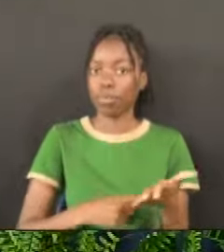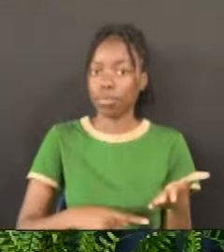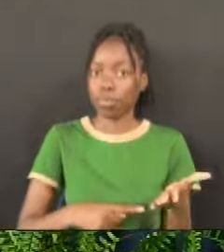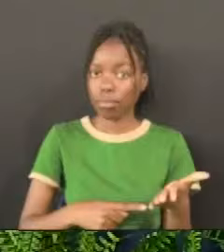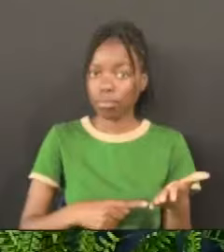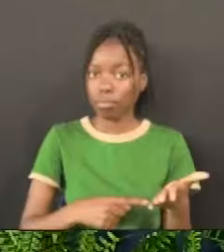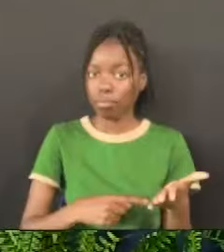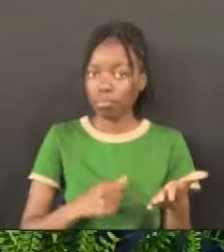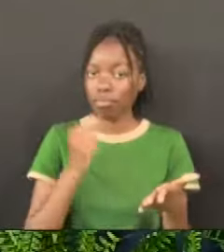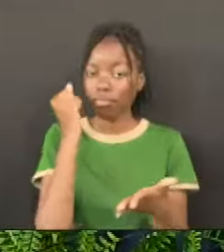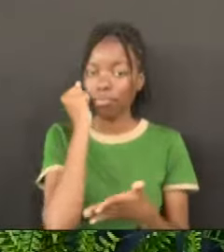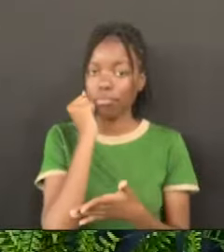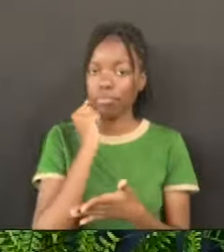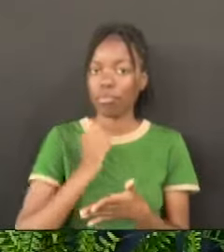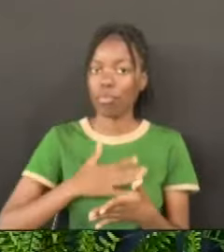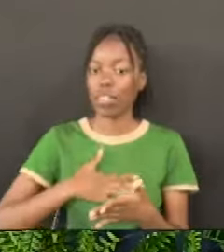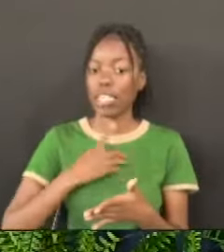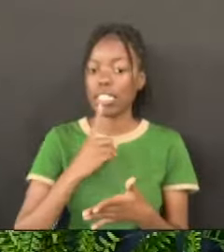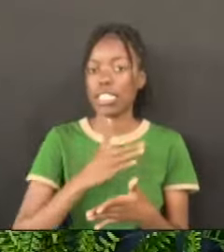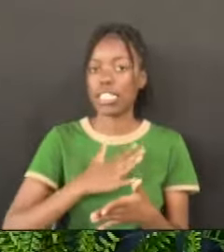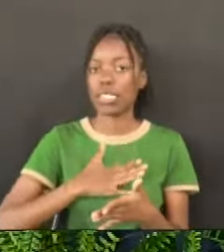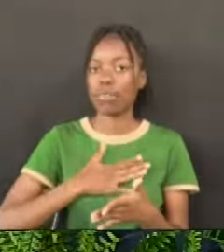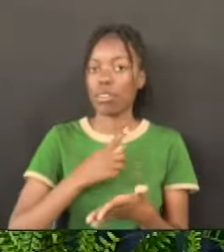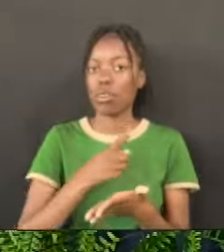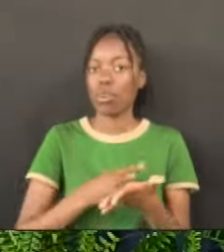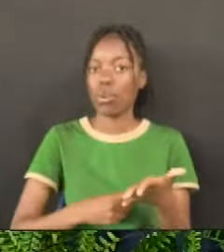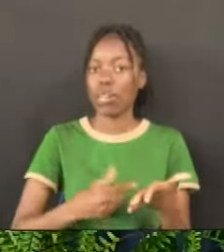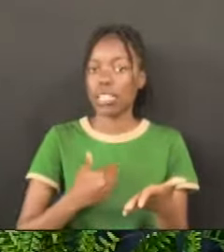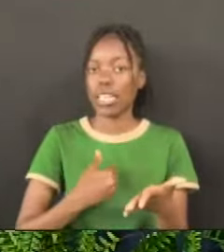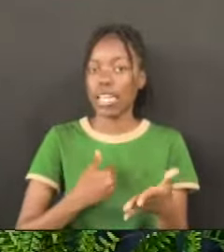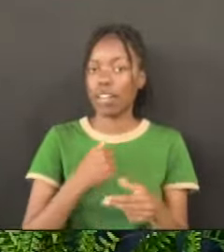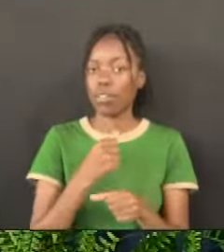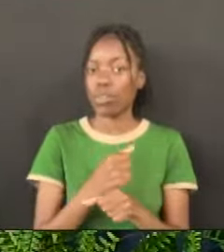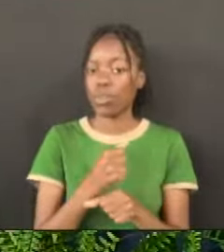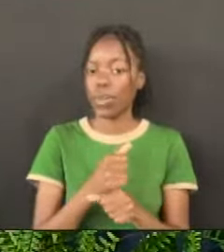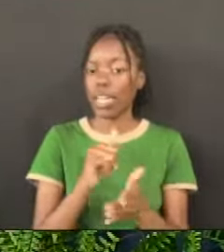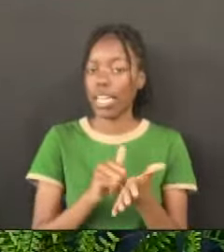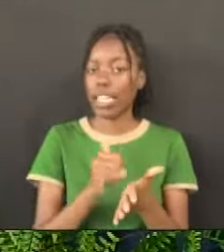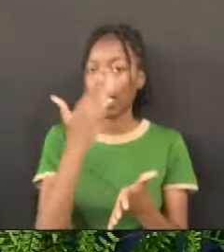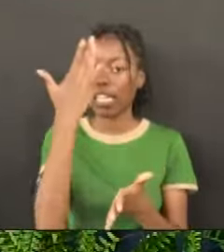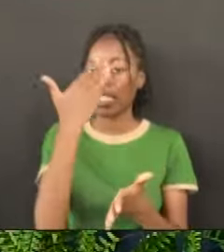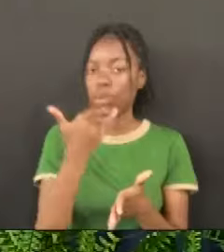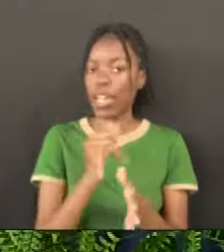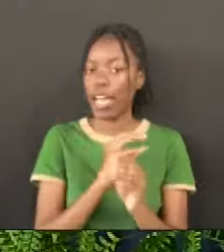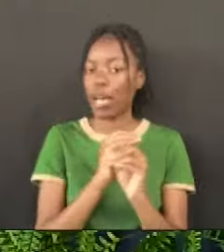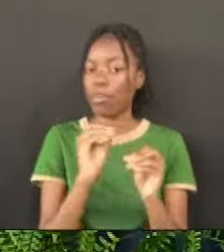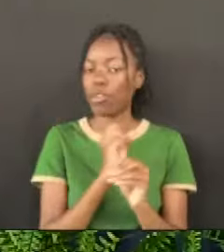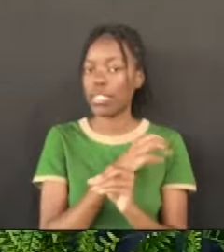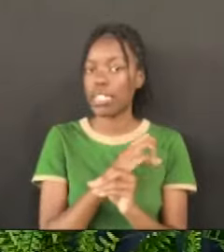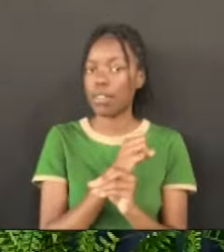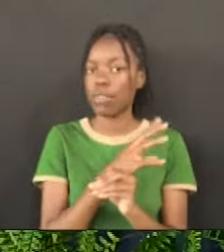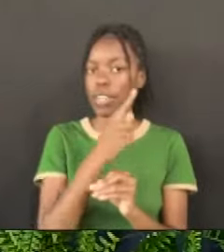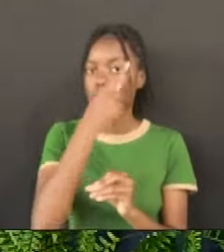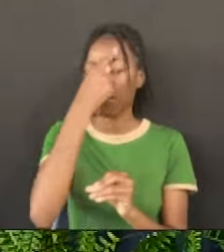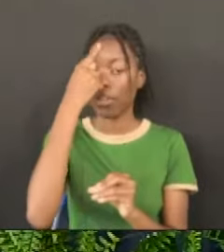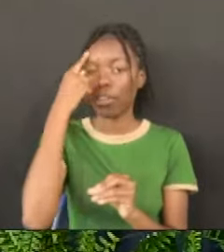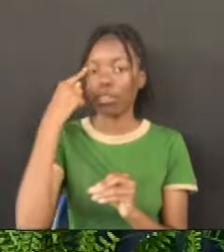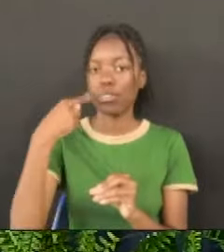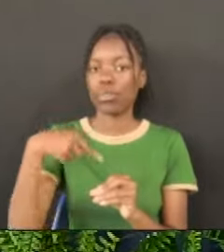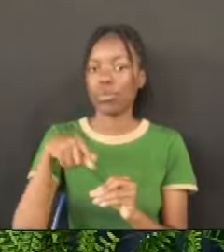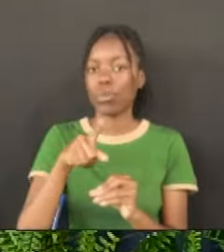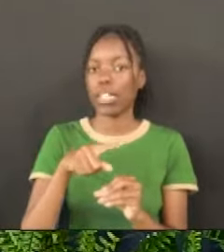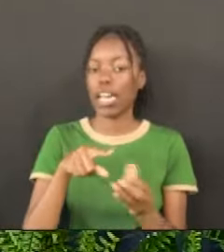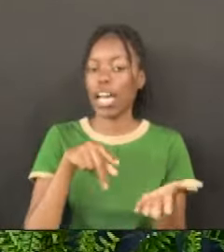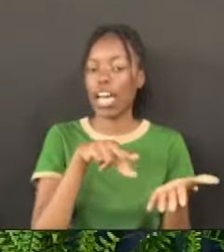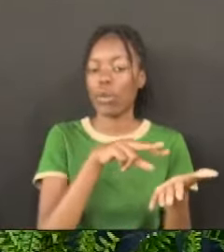me what I ought to do. That is why I am not afraid, because we are walking together,